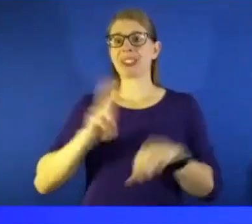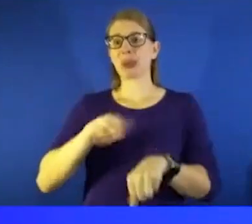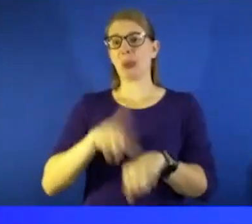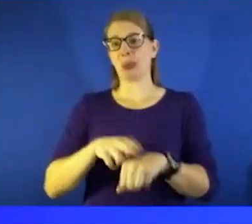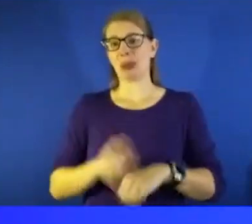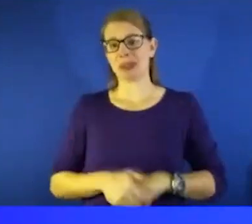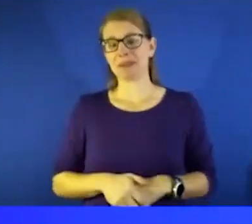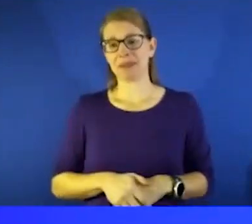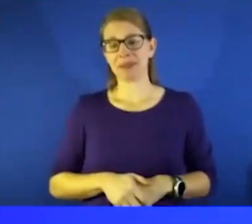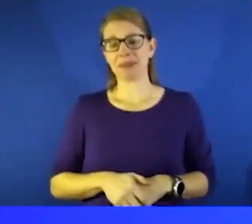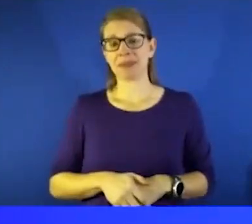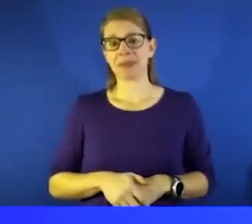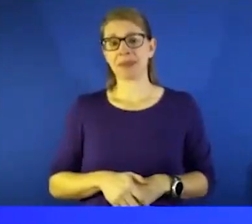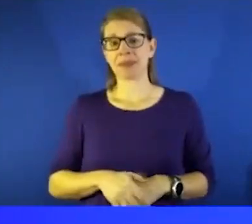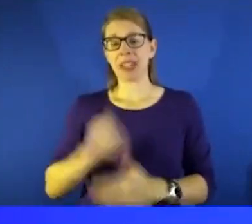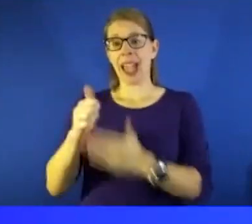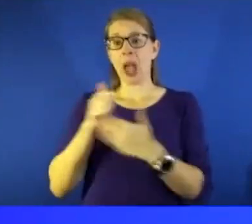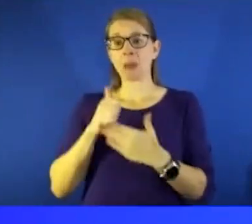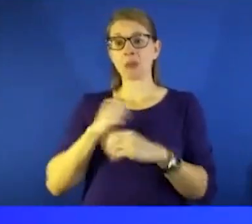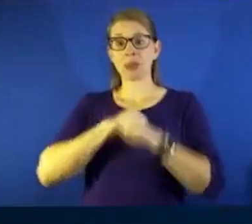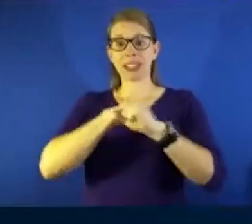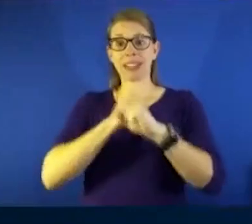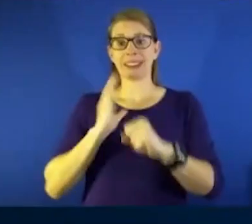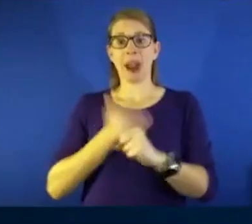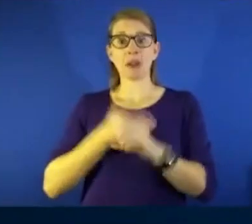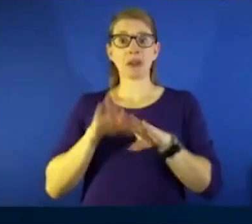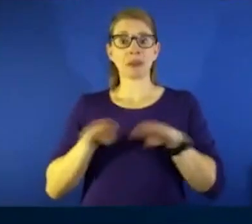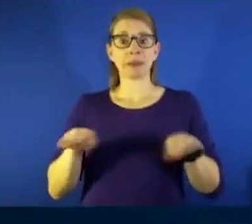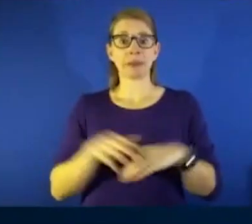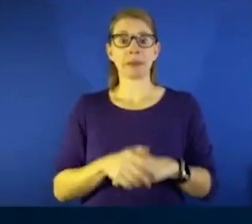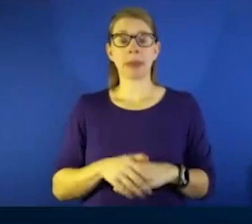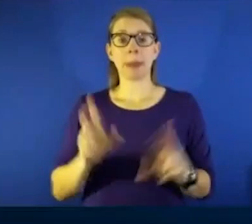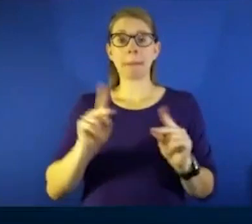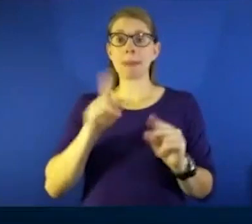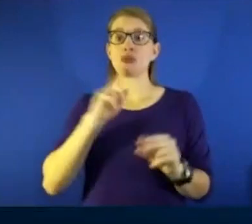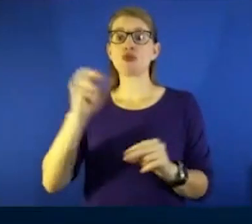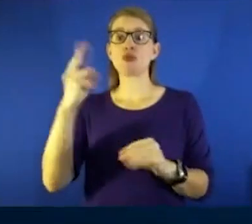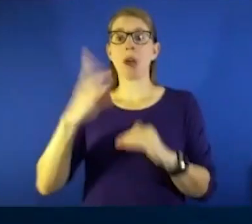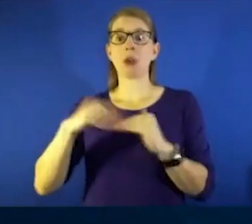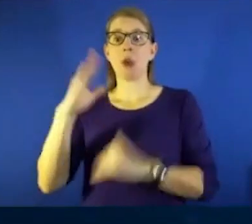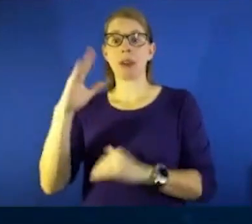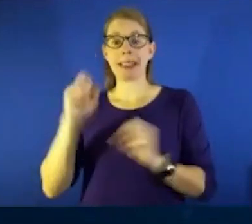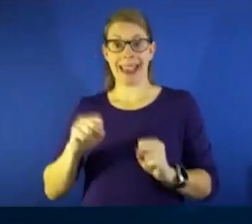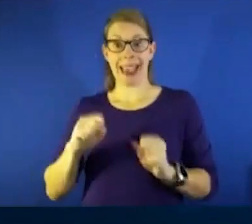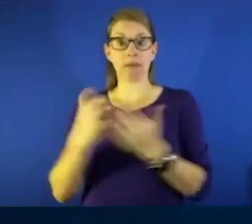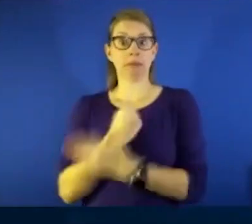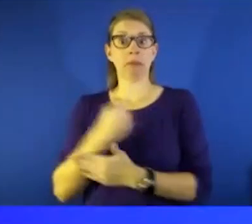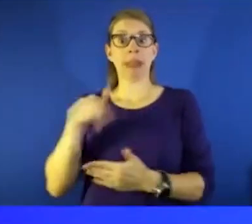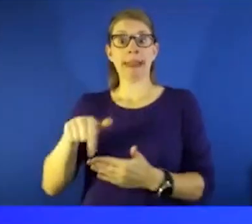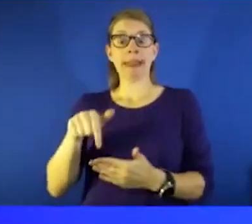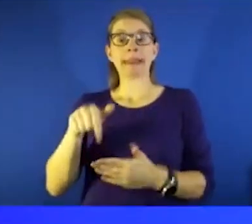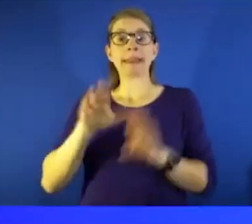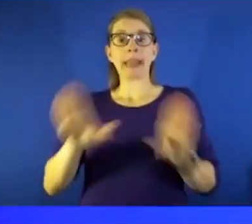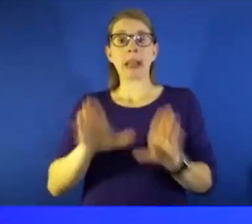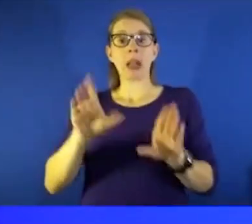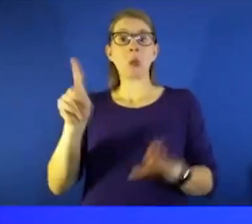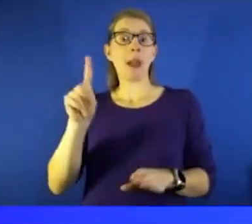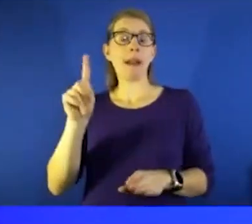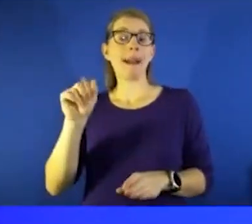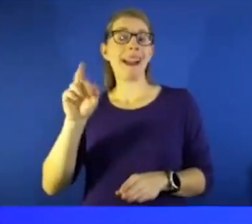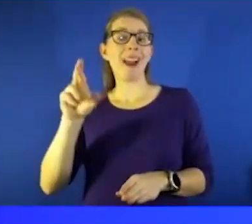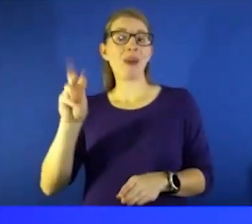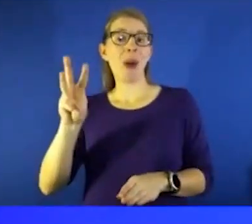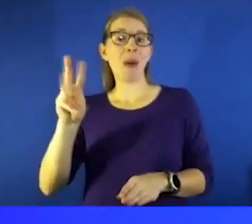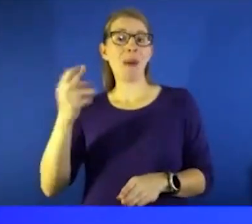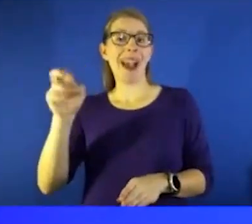helps protect our kids. And people 12 and over can do that this Sunday, Absolutely. right? Out at Yep. Arrowhead? This Sunday out at Arrowhead, we'll have